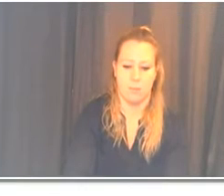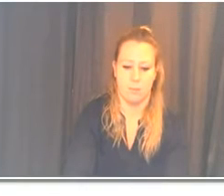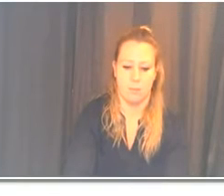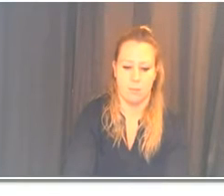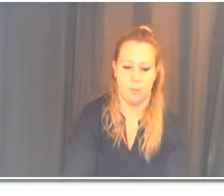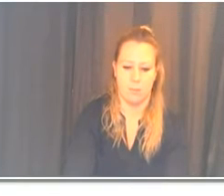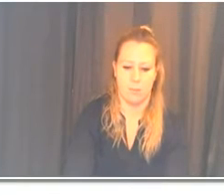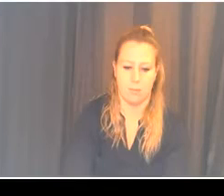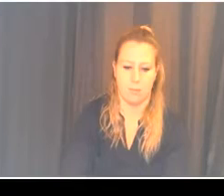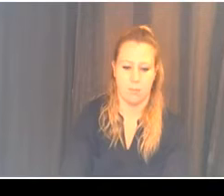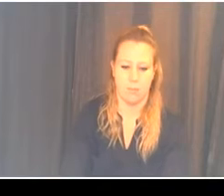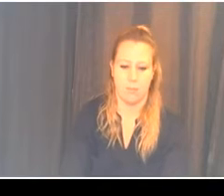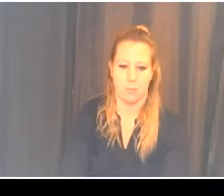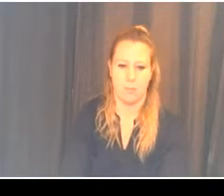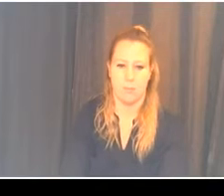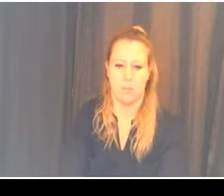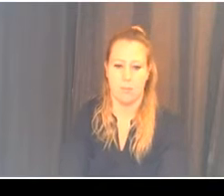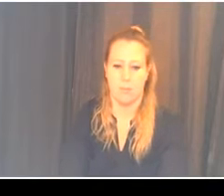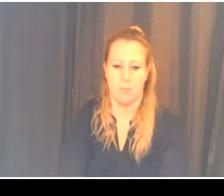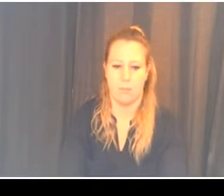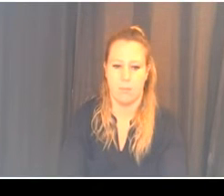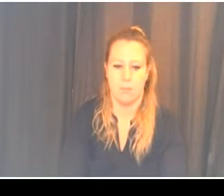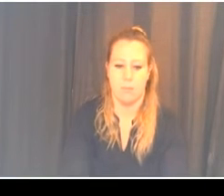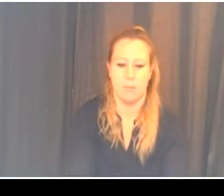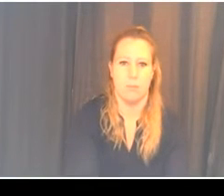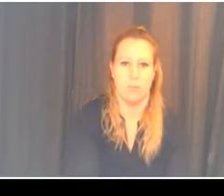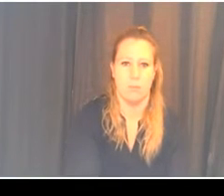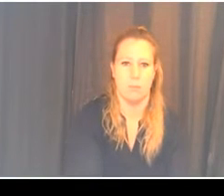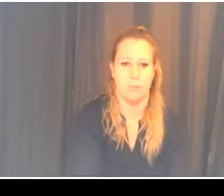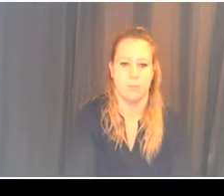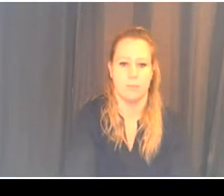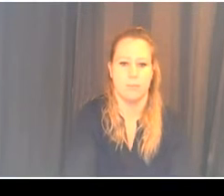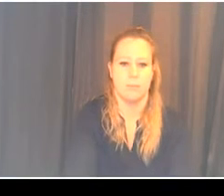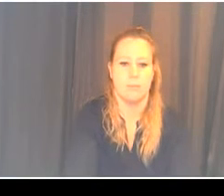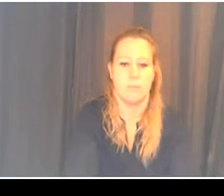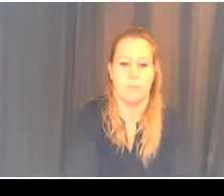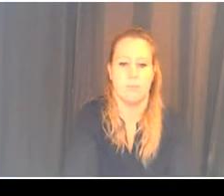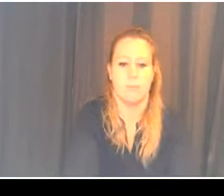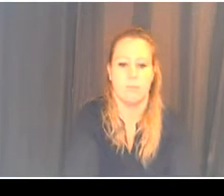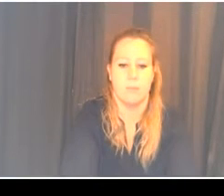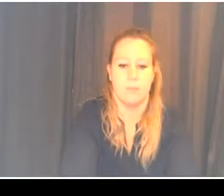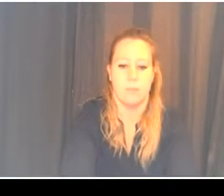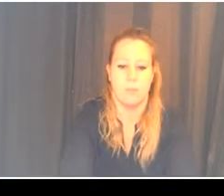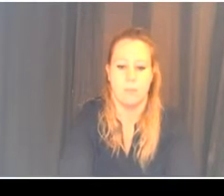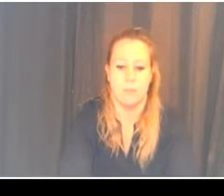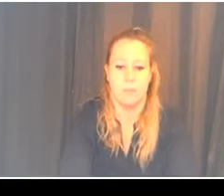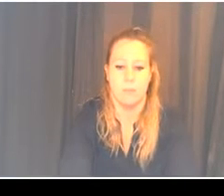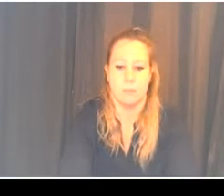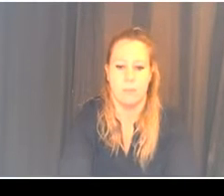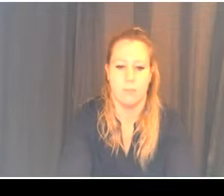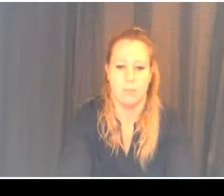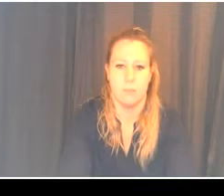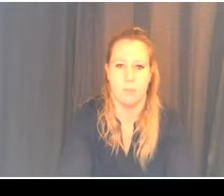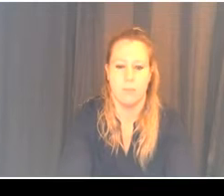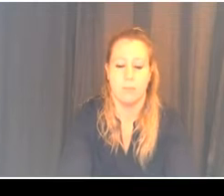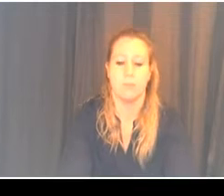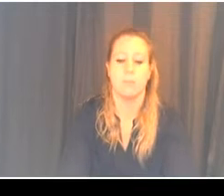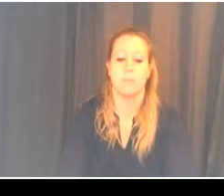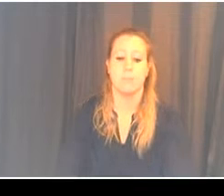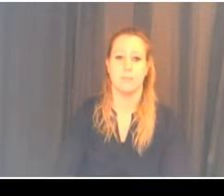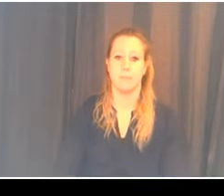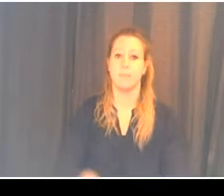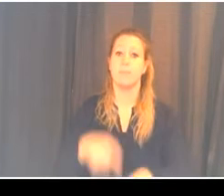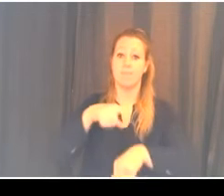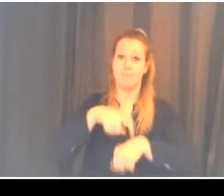now good afternoon um I am really great f for the opportunity to testify today and thank the council uh in